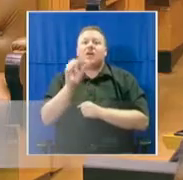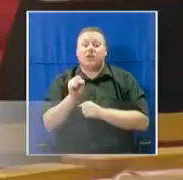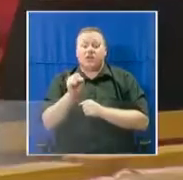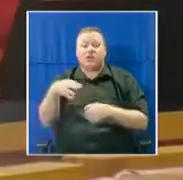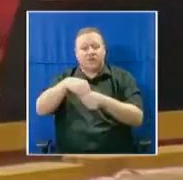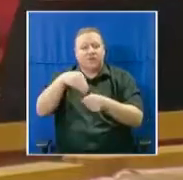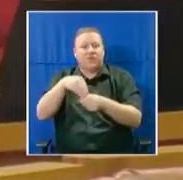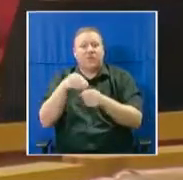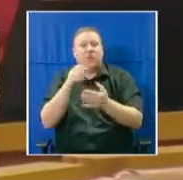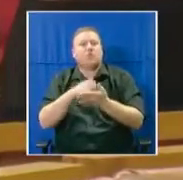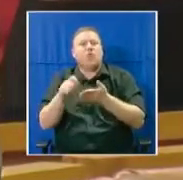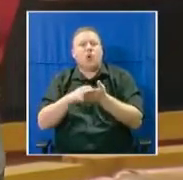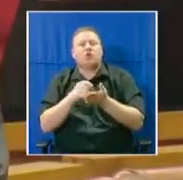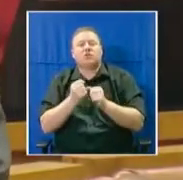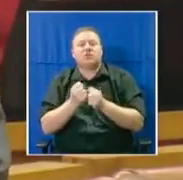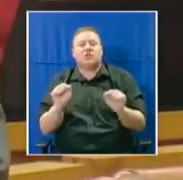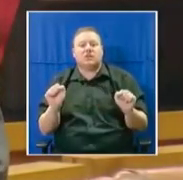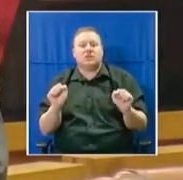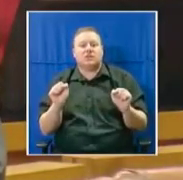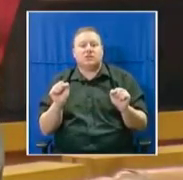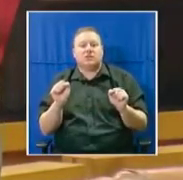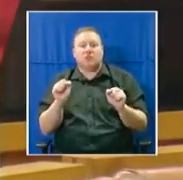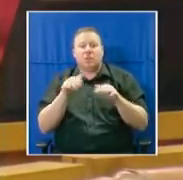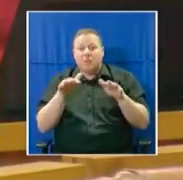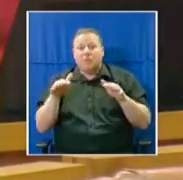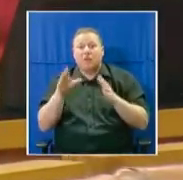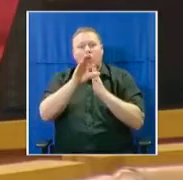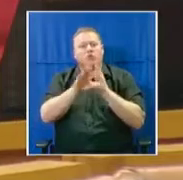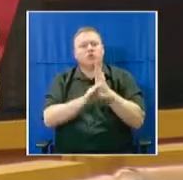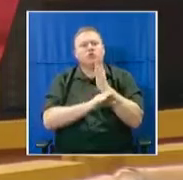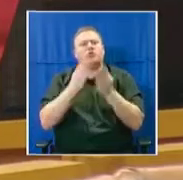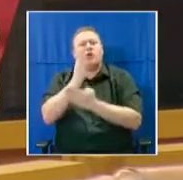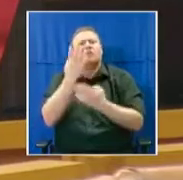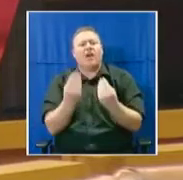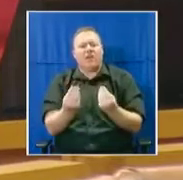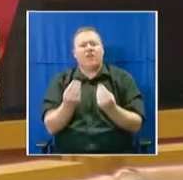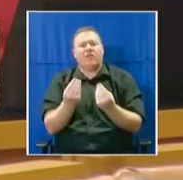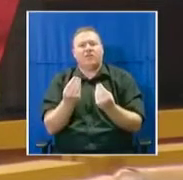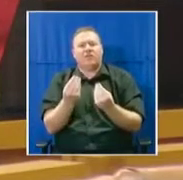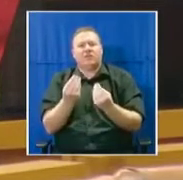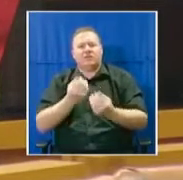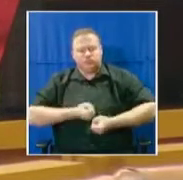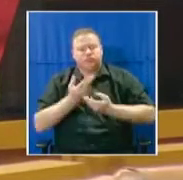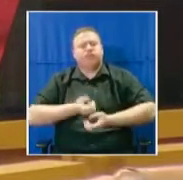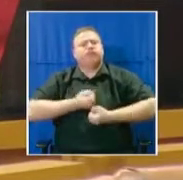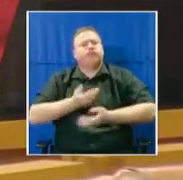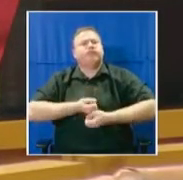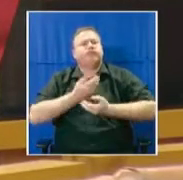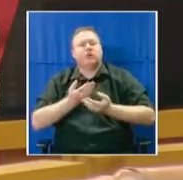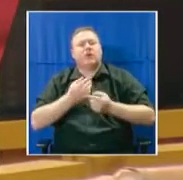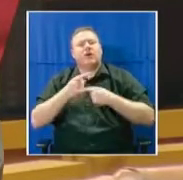hence members of the public have a constitutional right to air their views about decisions made by this House or any